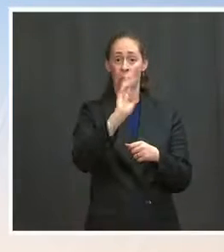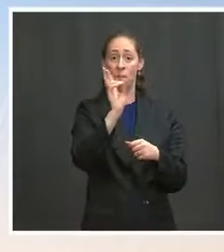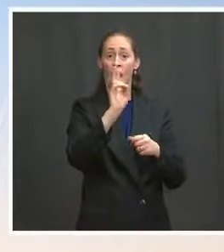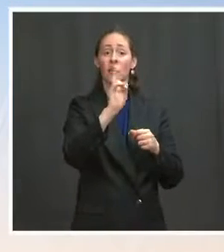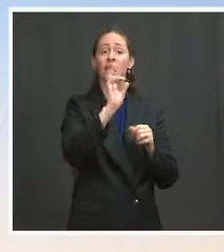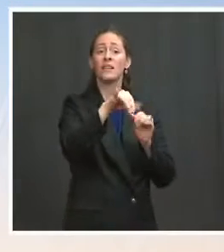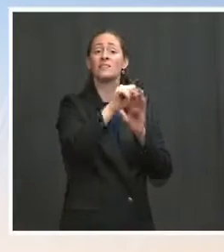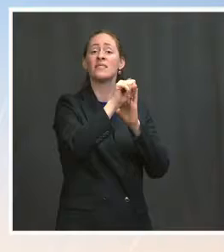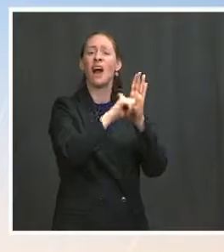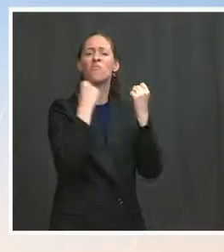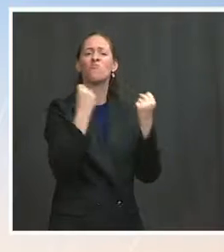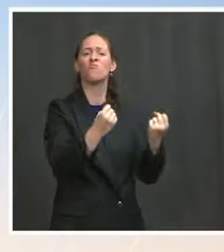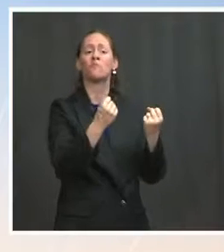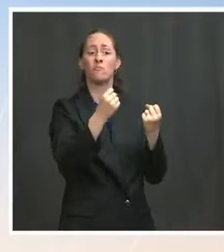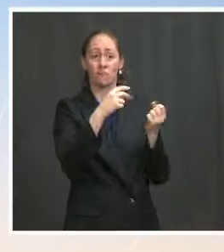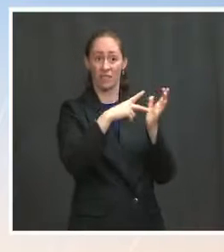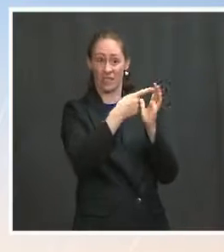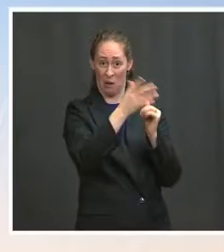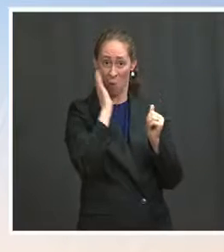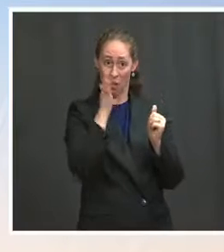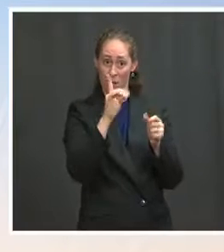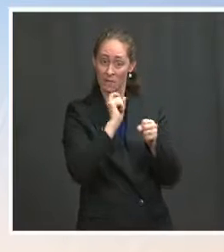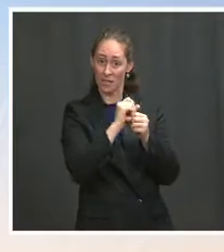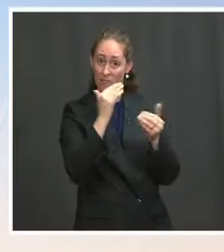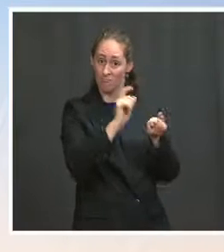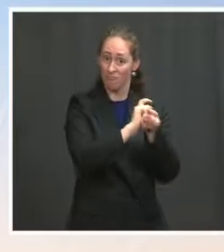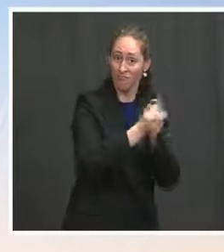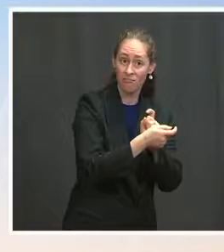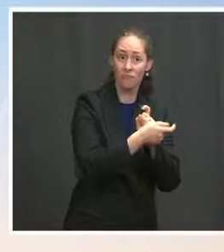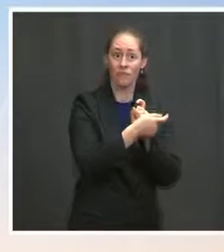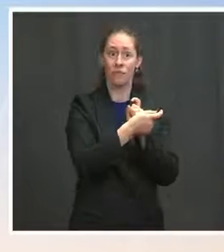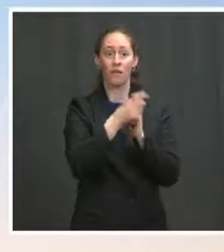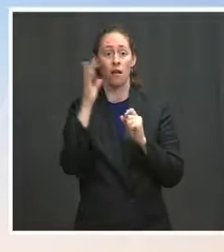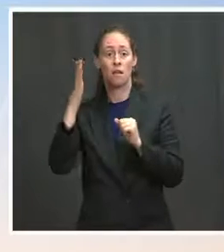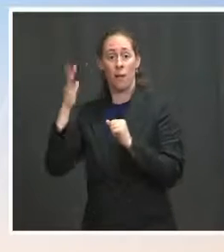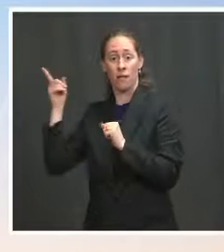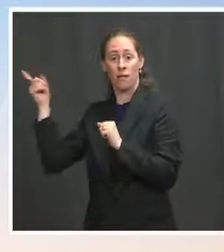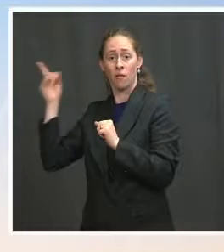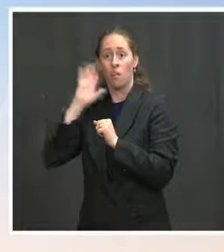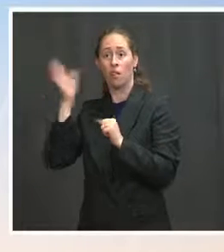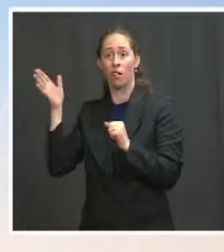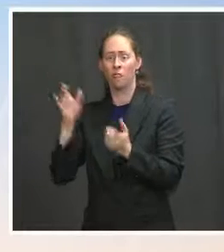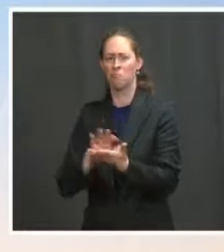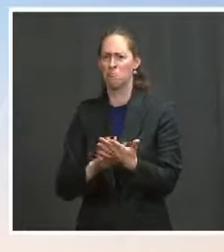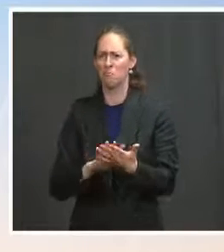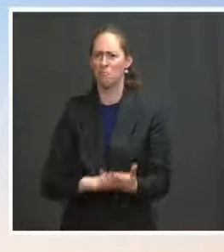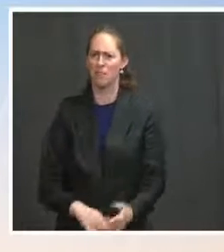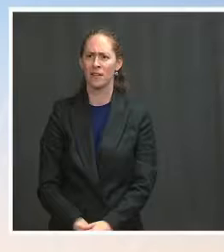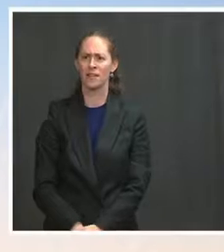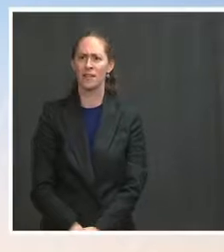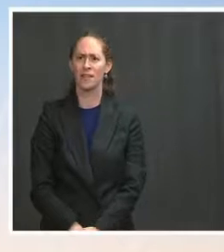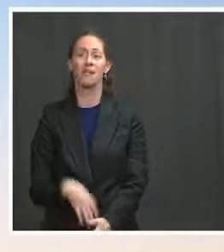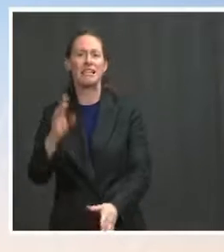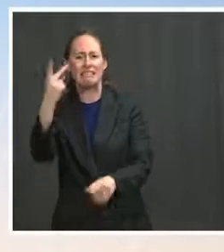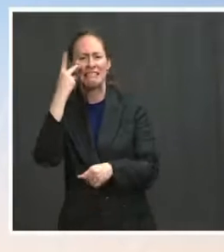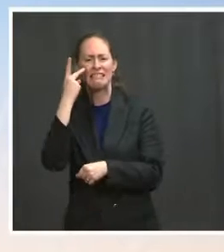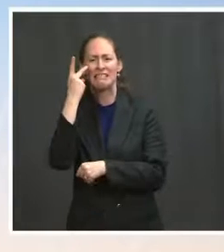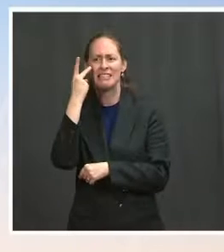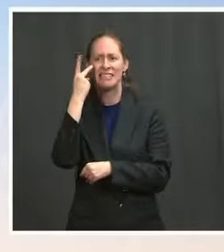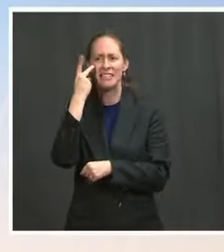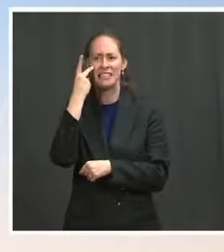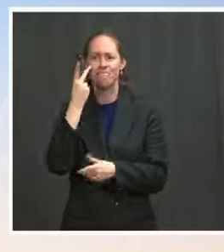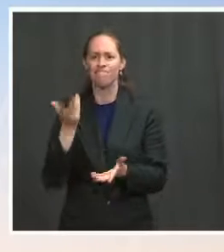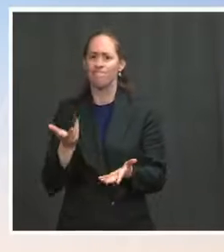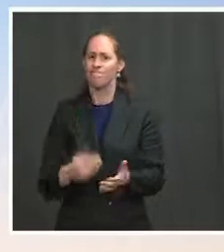ahead. The president of Angola, President João Lourenço, was at the United Nations this week, and his main